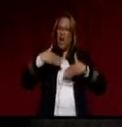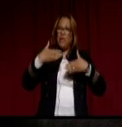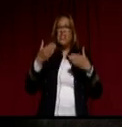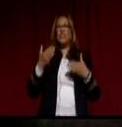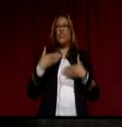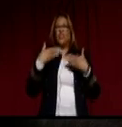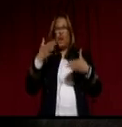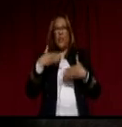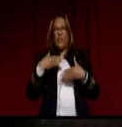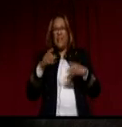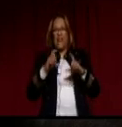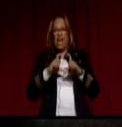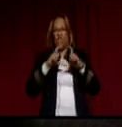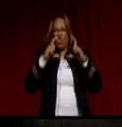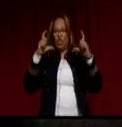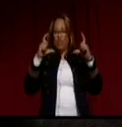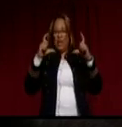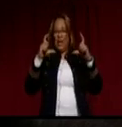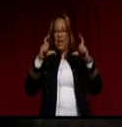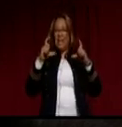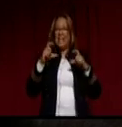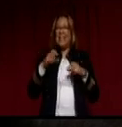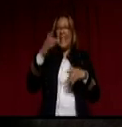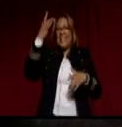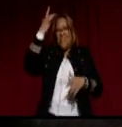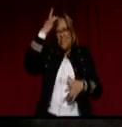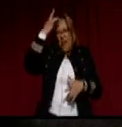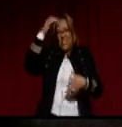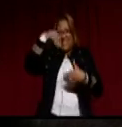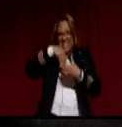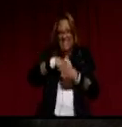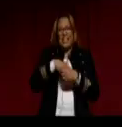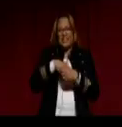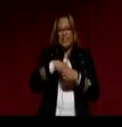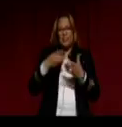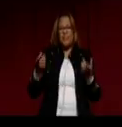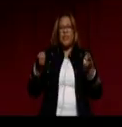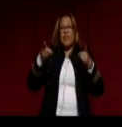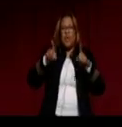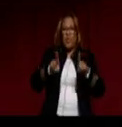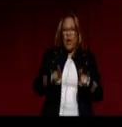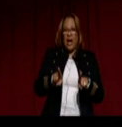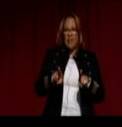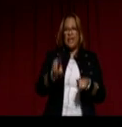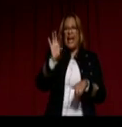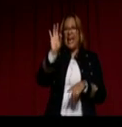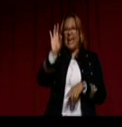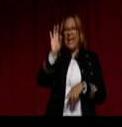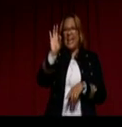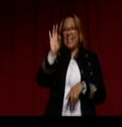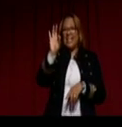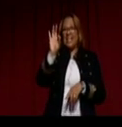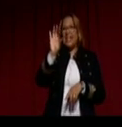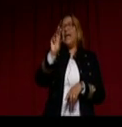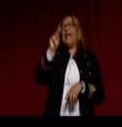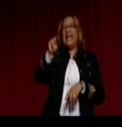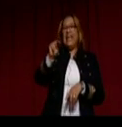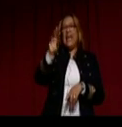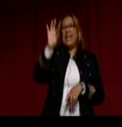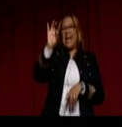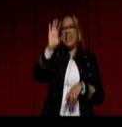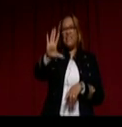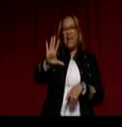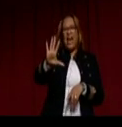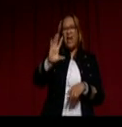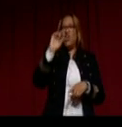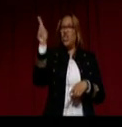not too big to let the virus particles come in. And so what happens, you hear about N95. N95, but the